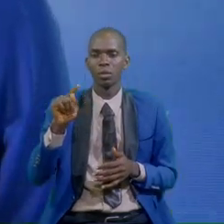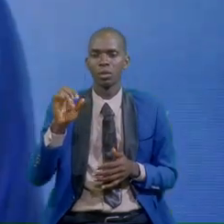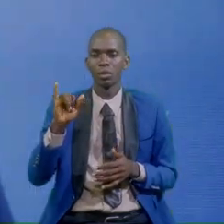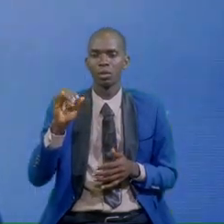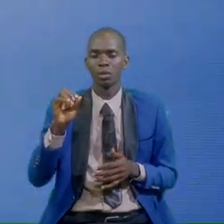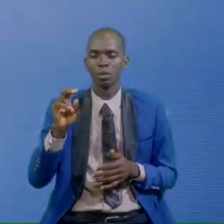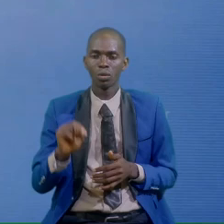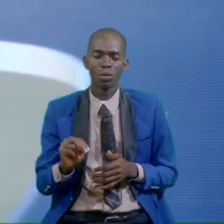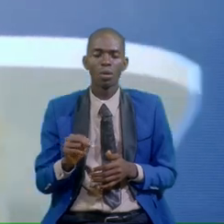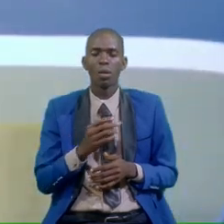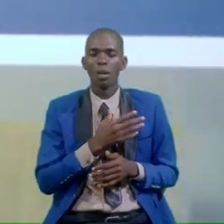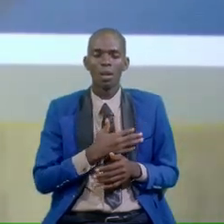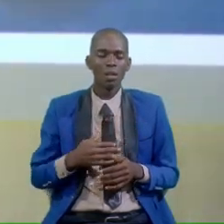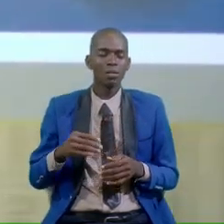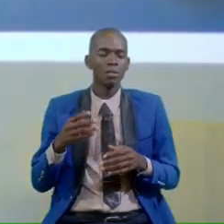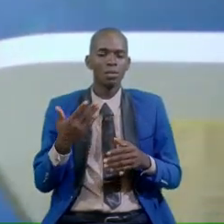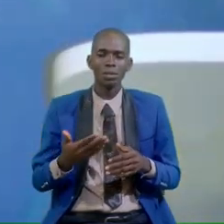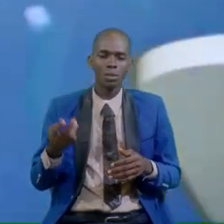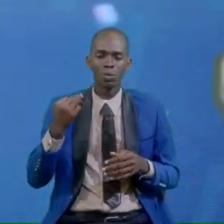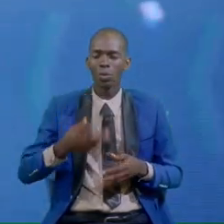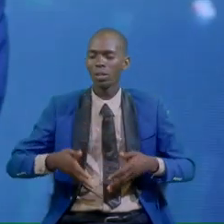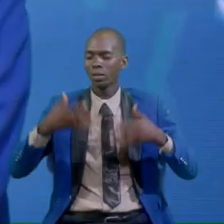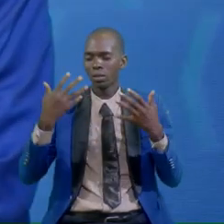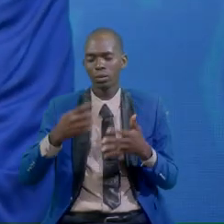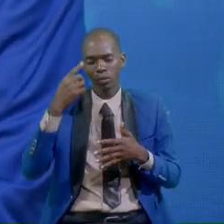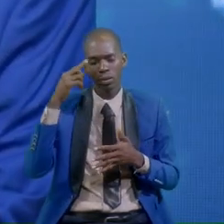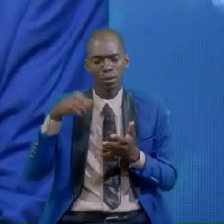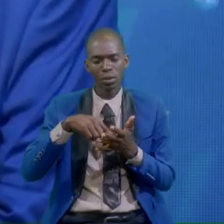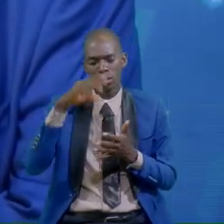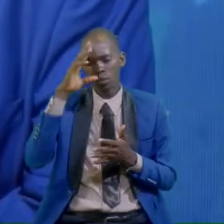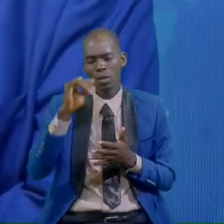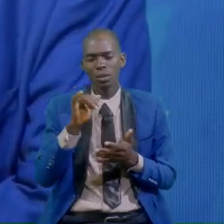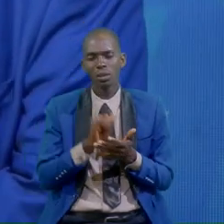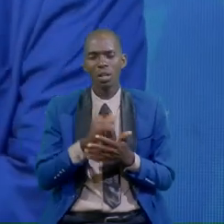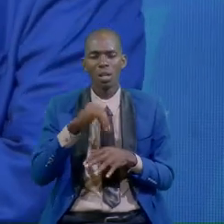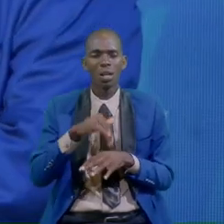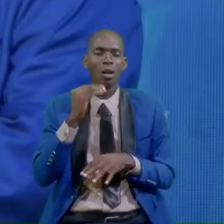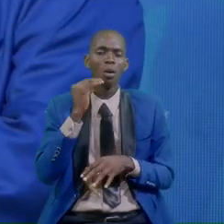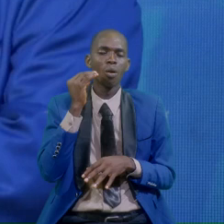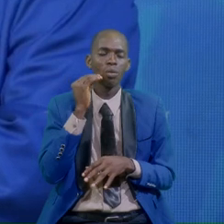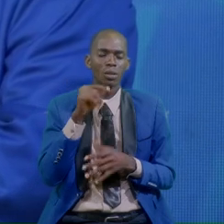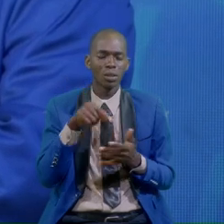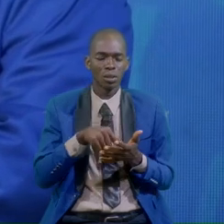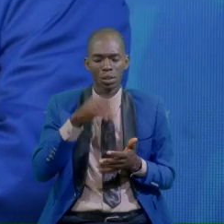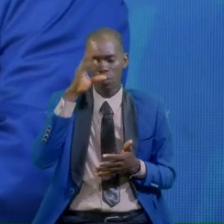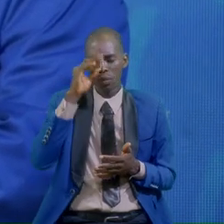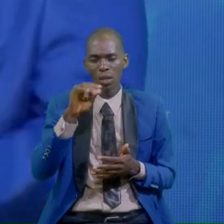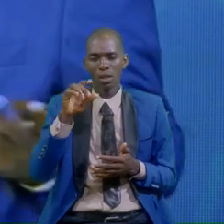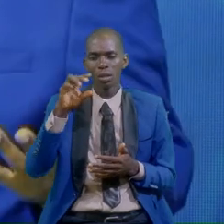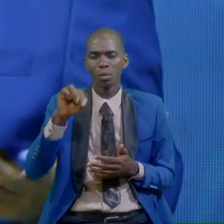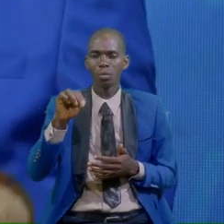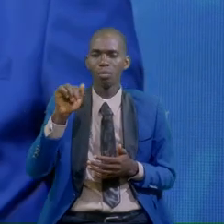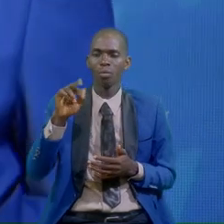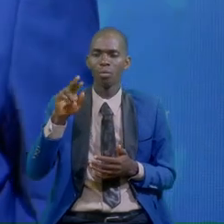that at home Martin Luther was discouraged and he